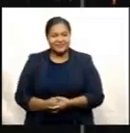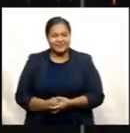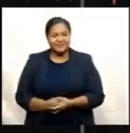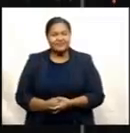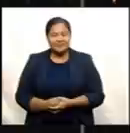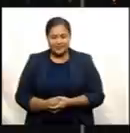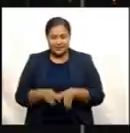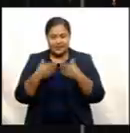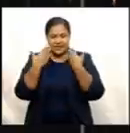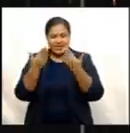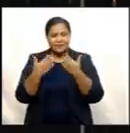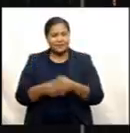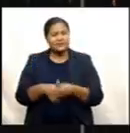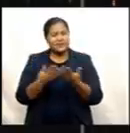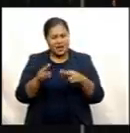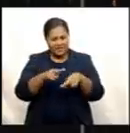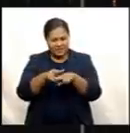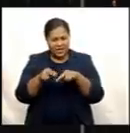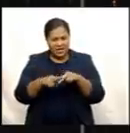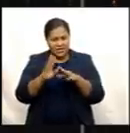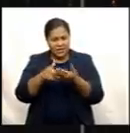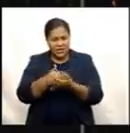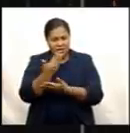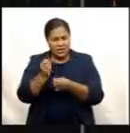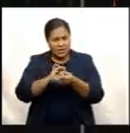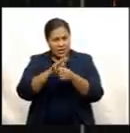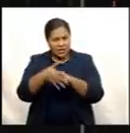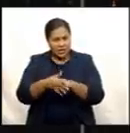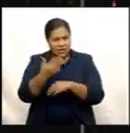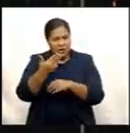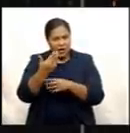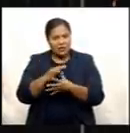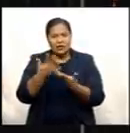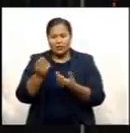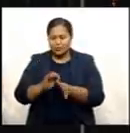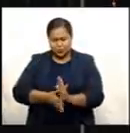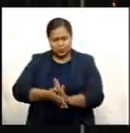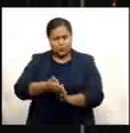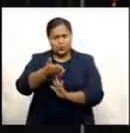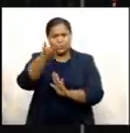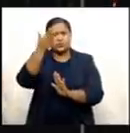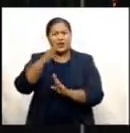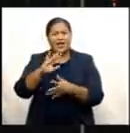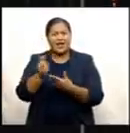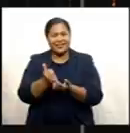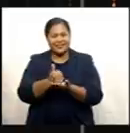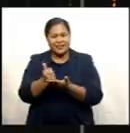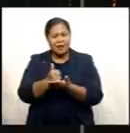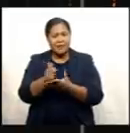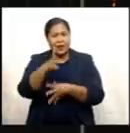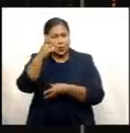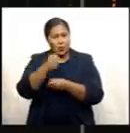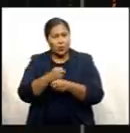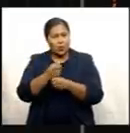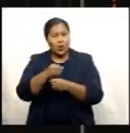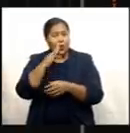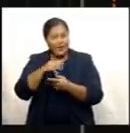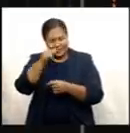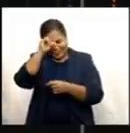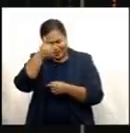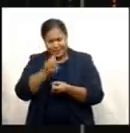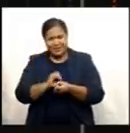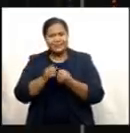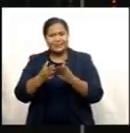Naka Felipe. Now, Fiji's daily COVID-19 cases have soared to the highest daily total since the Delta variant was discovered